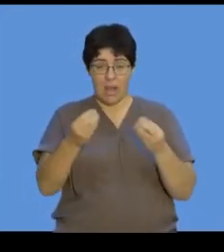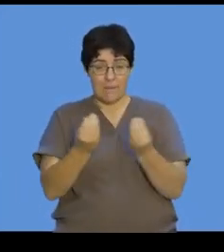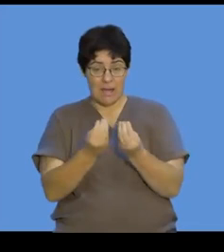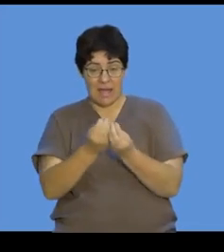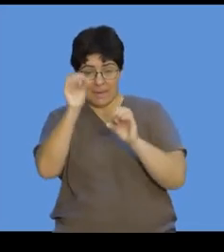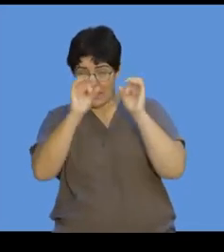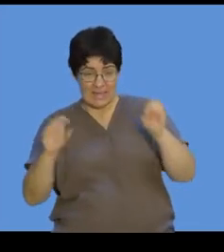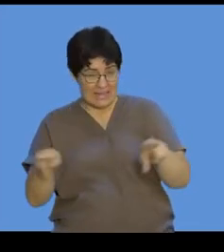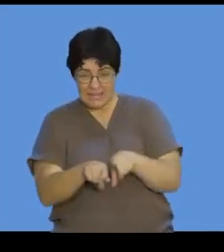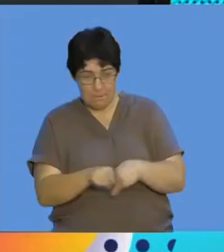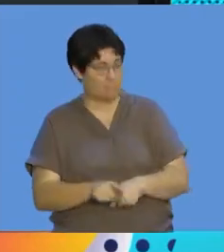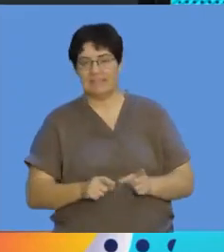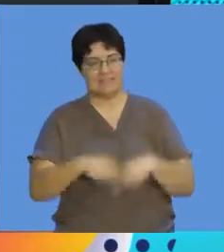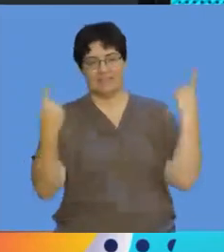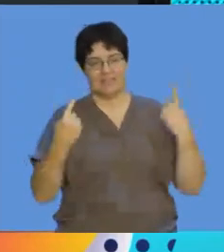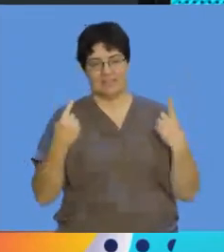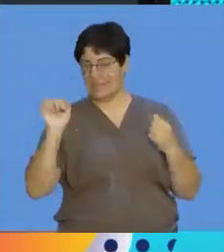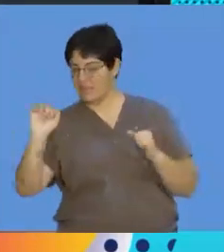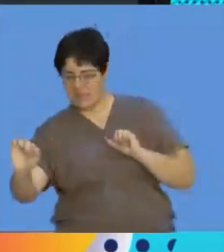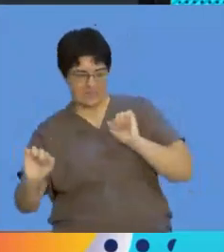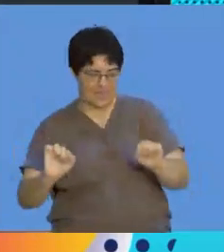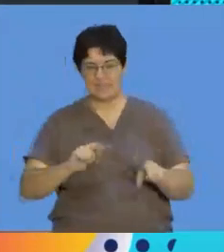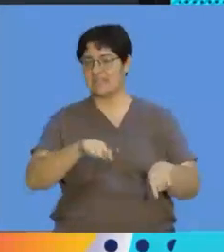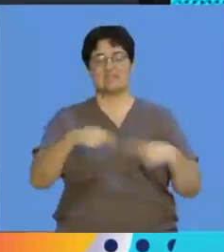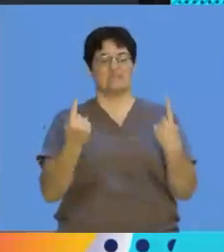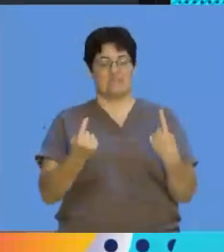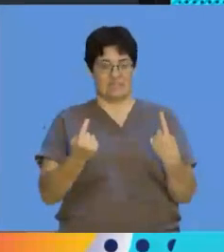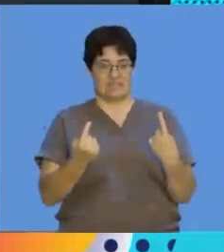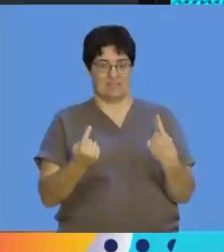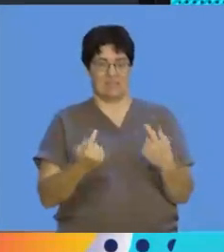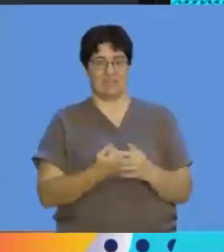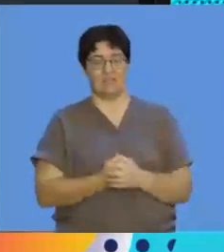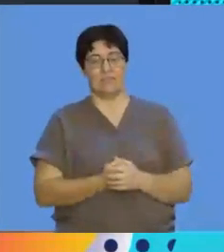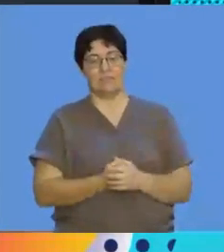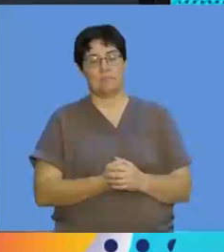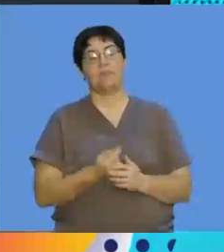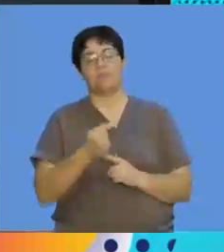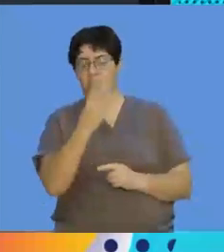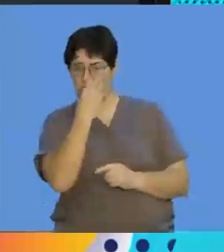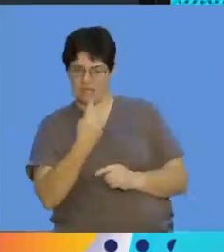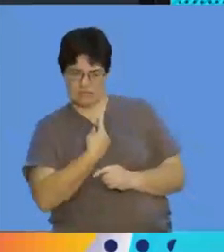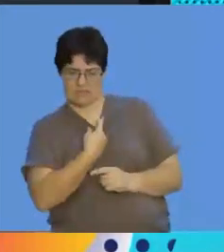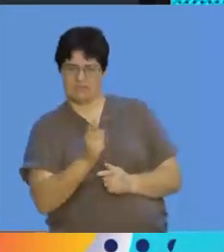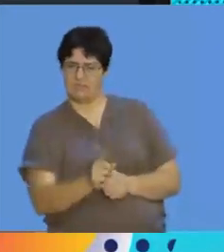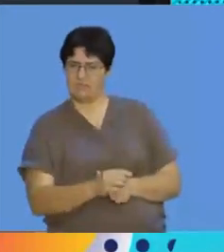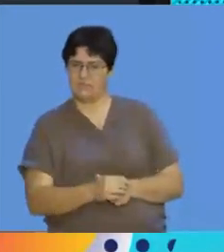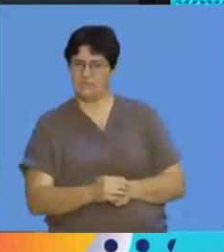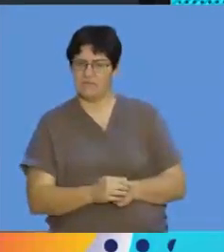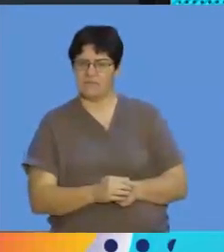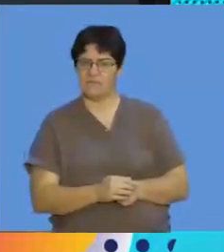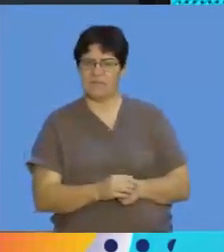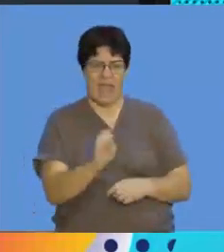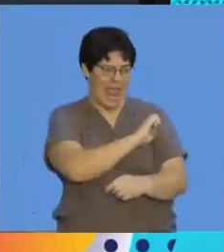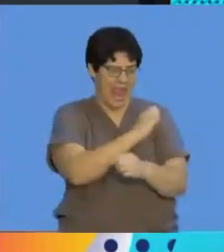kinetic energy as a quantity, we are saying that we're asking ourselves, how much energy do